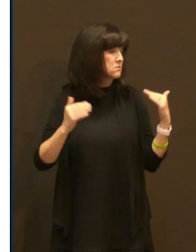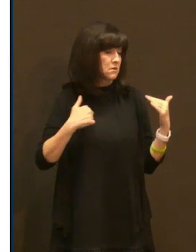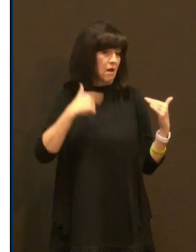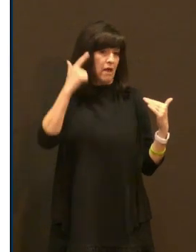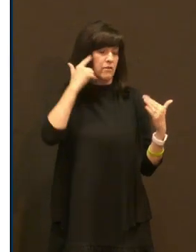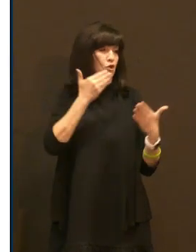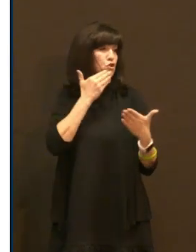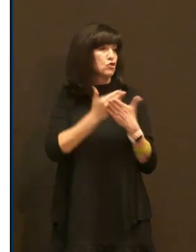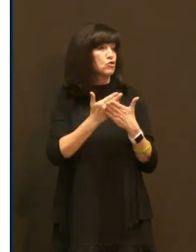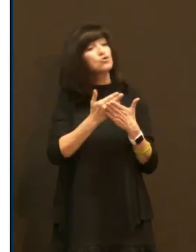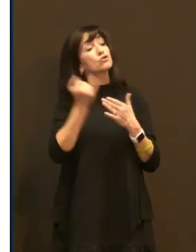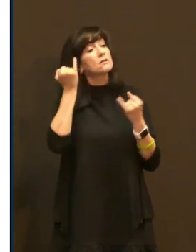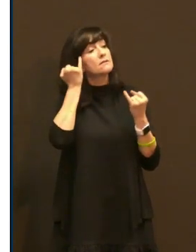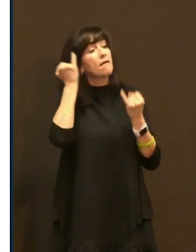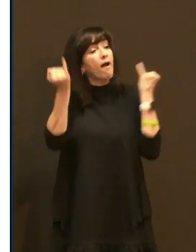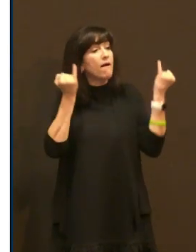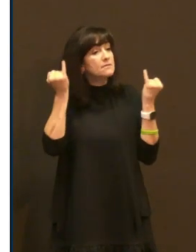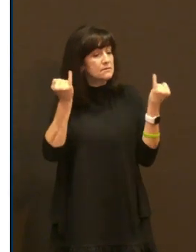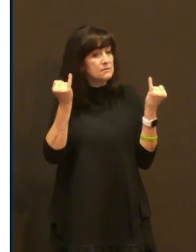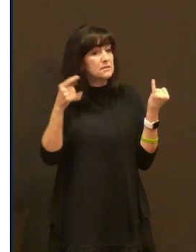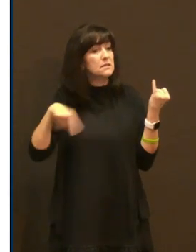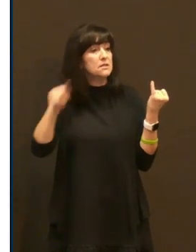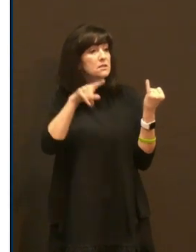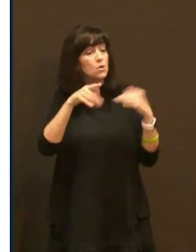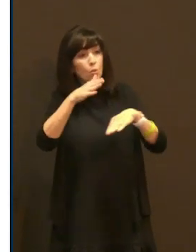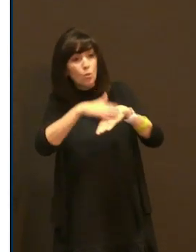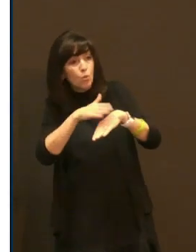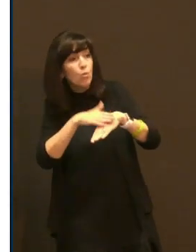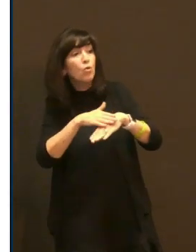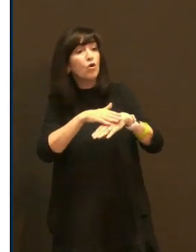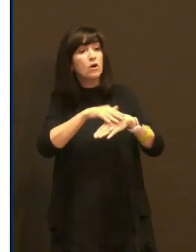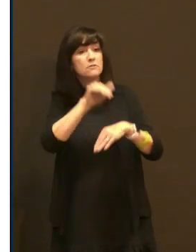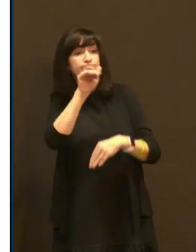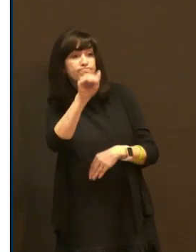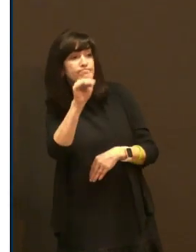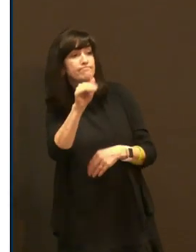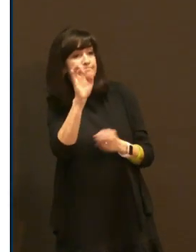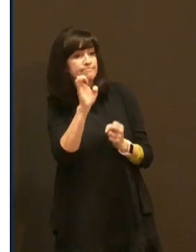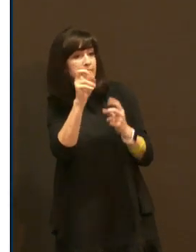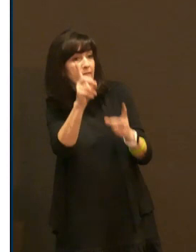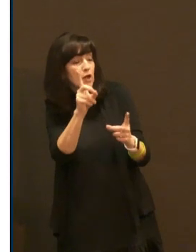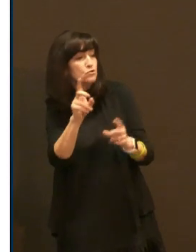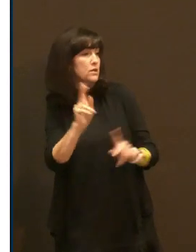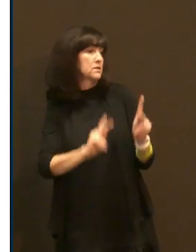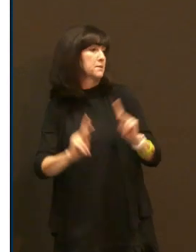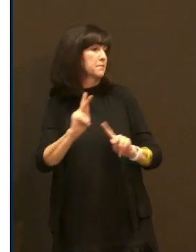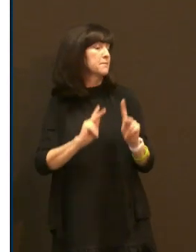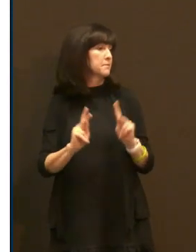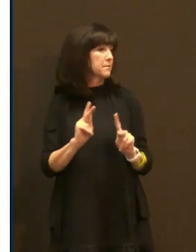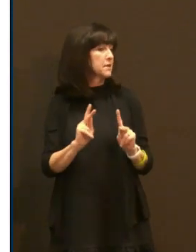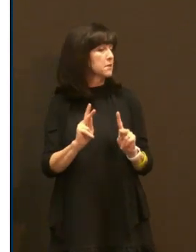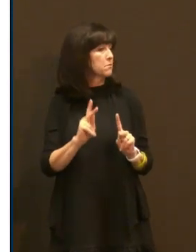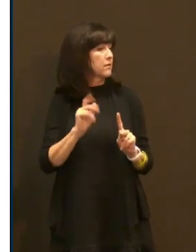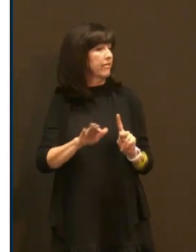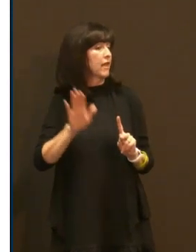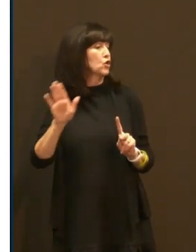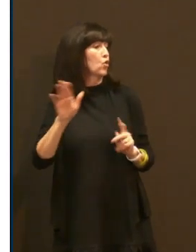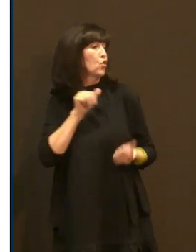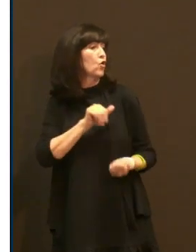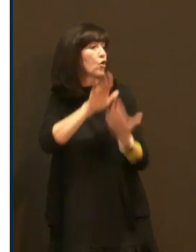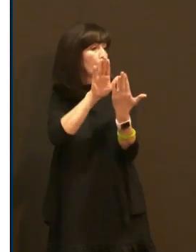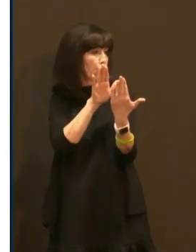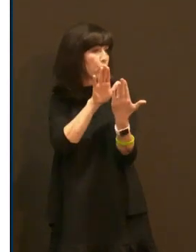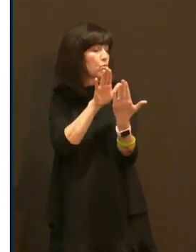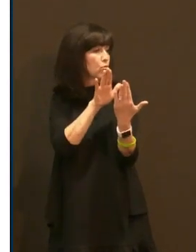It's inviting, and yet it's educational. And we're just going to have to take it one step at a